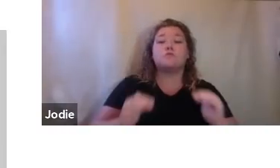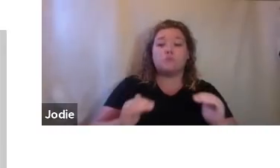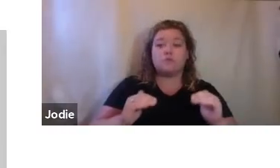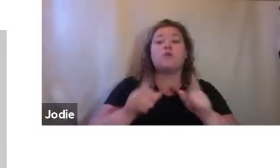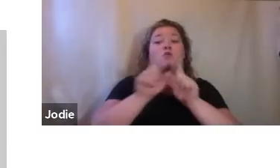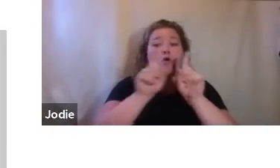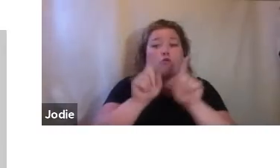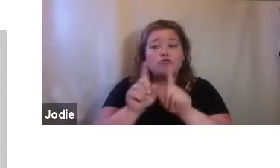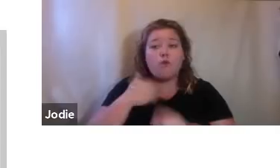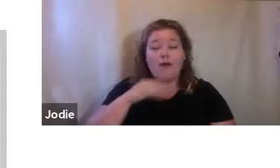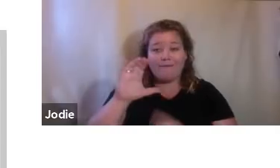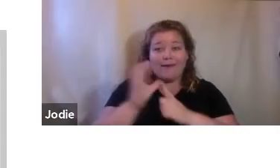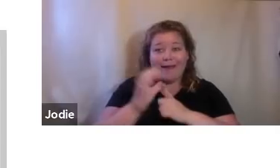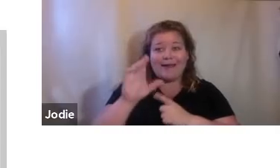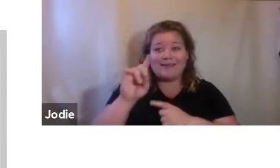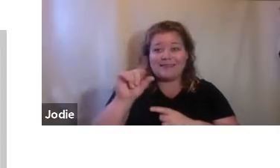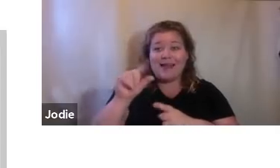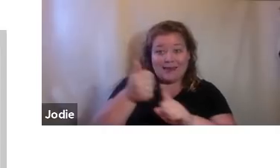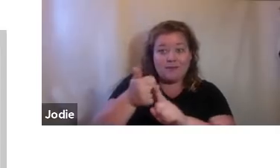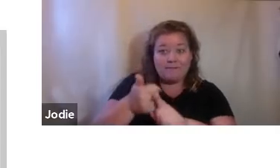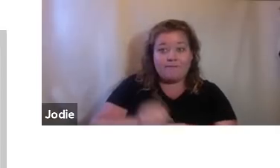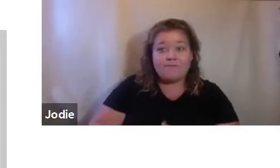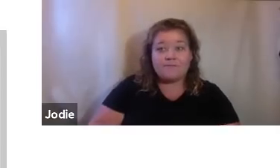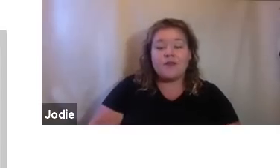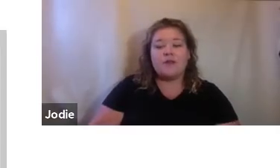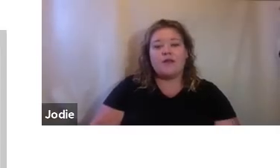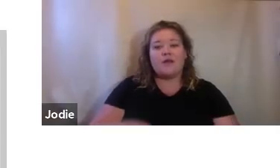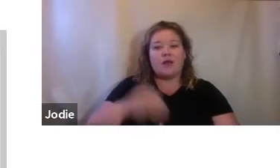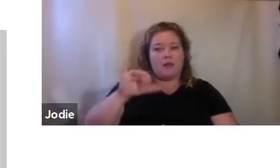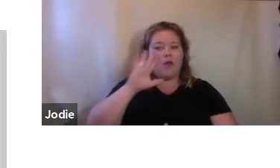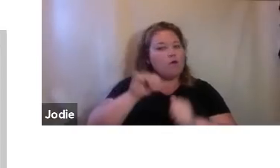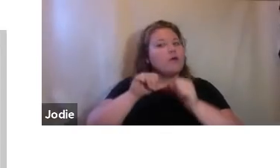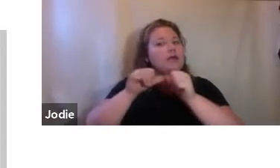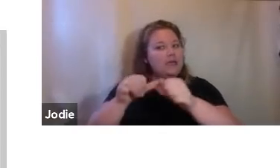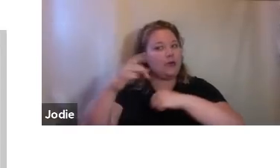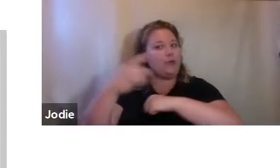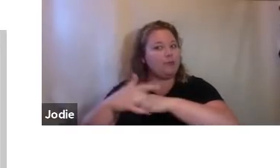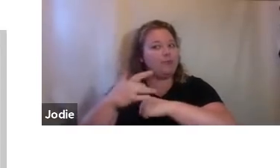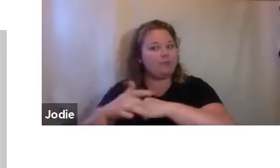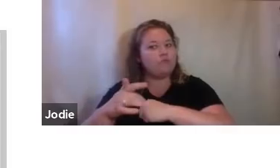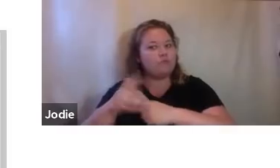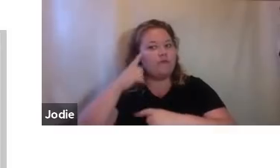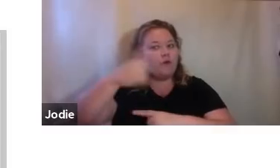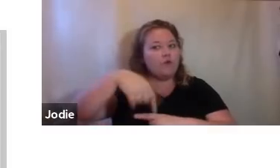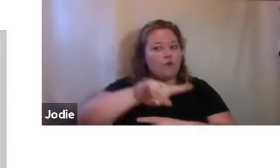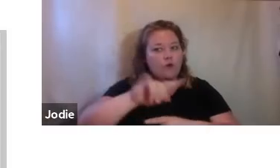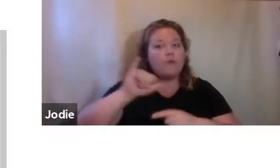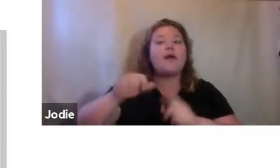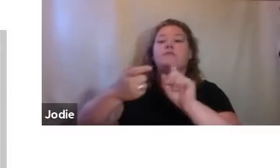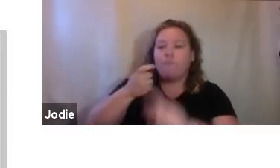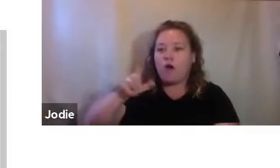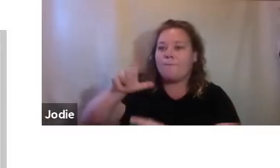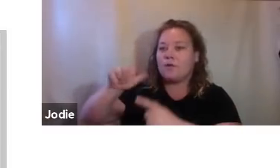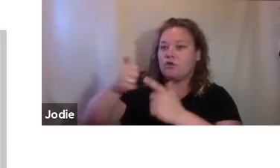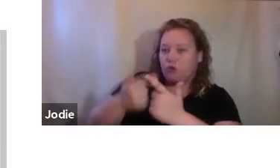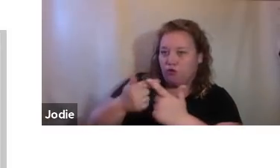our website. We will continue to have that. This is specific to La Crosse County and comes directly from the case